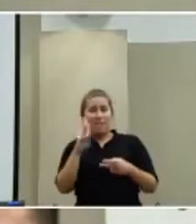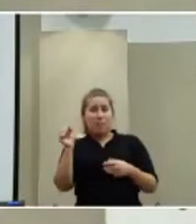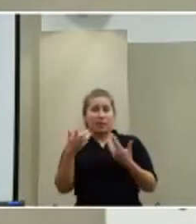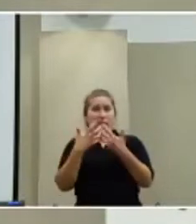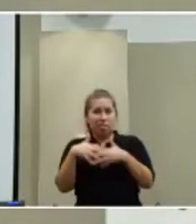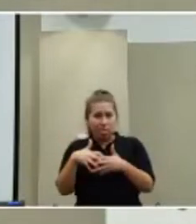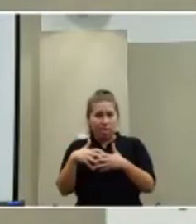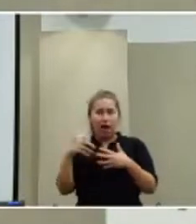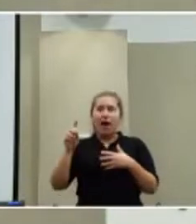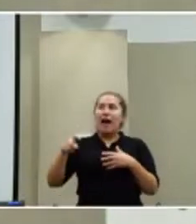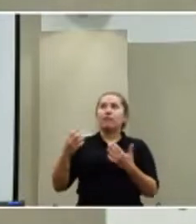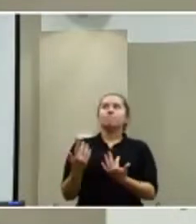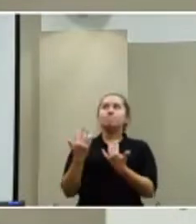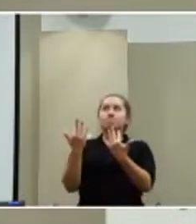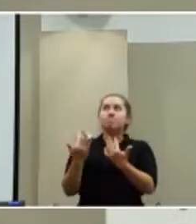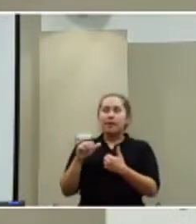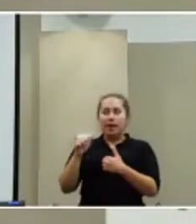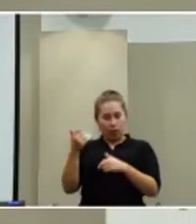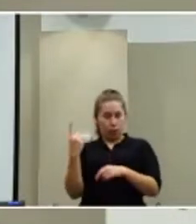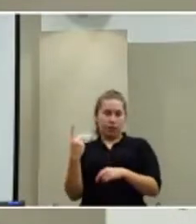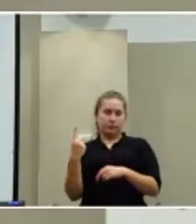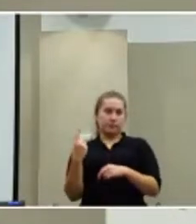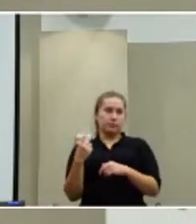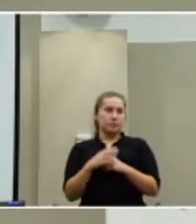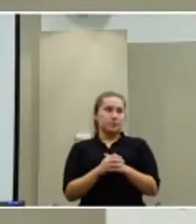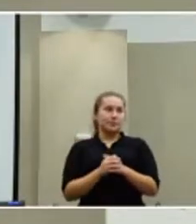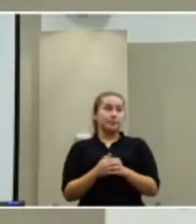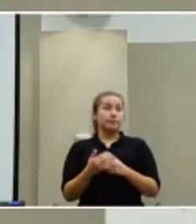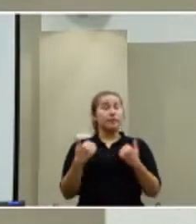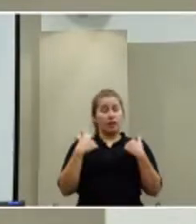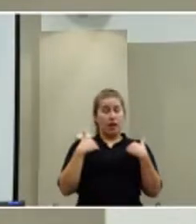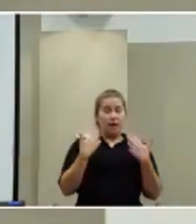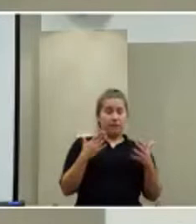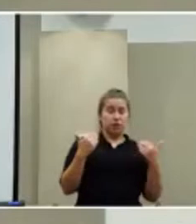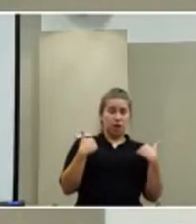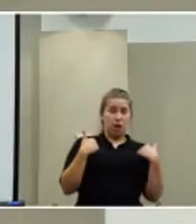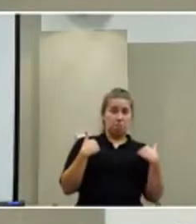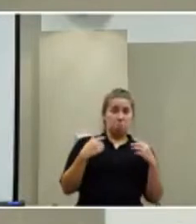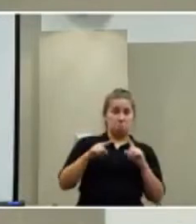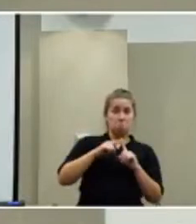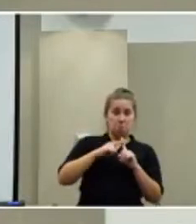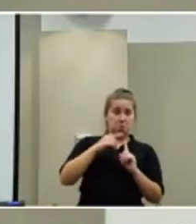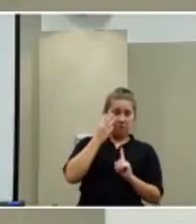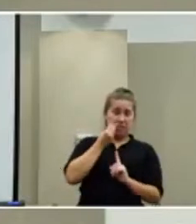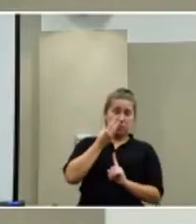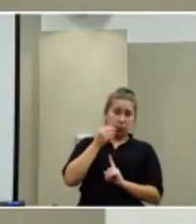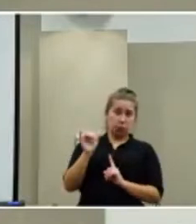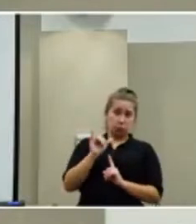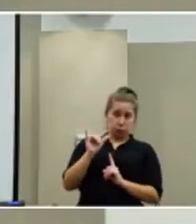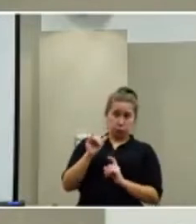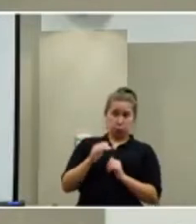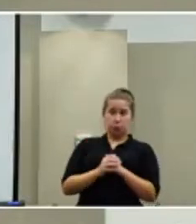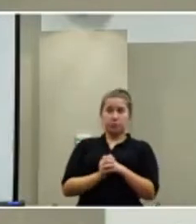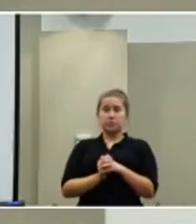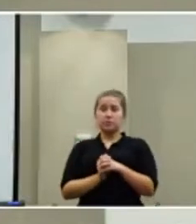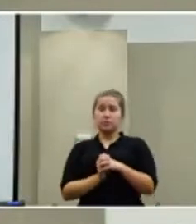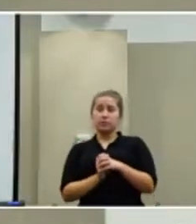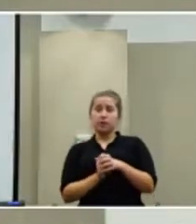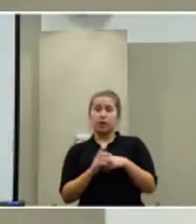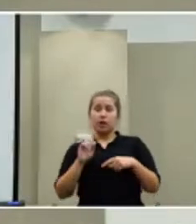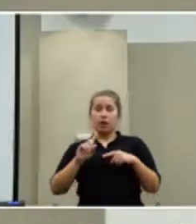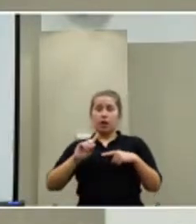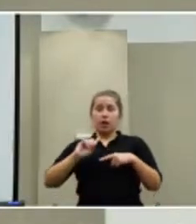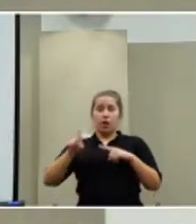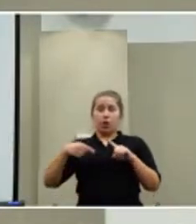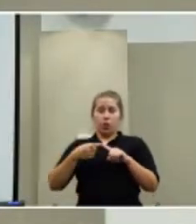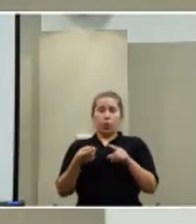one. I even have some good bad experiences inside, while riding inside a bus.